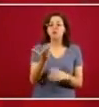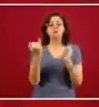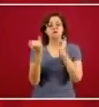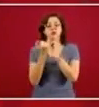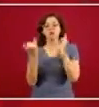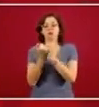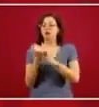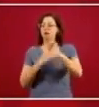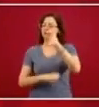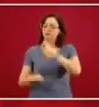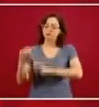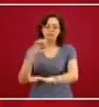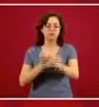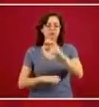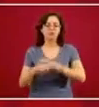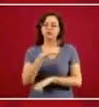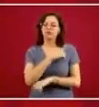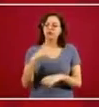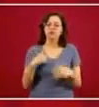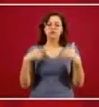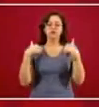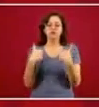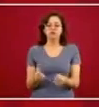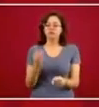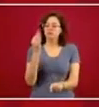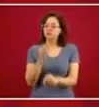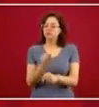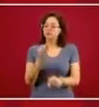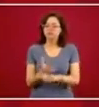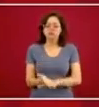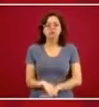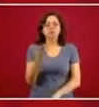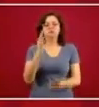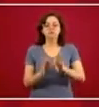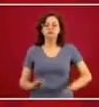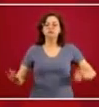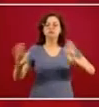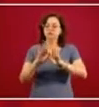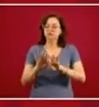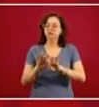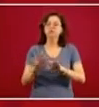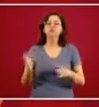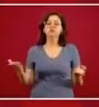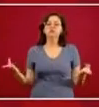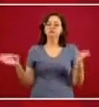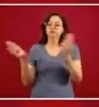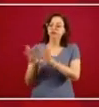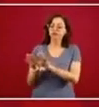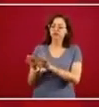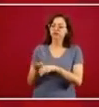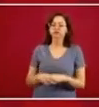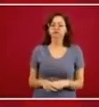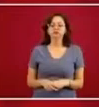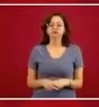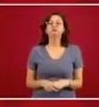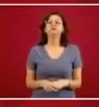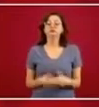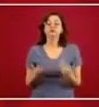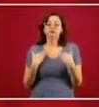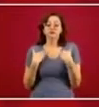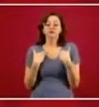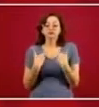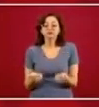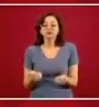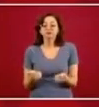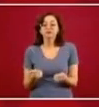have suspended all non-essential activities that involve people physically presenting to work, and we would